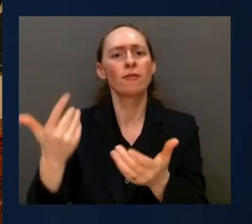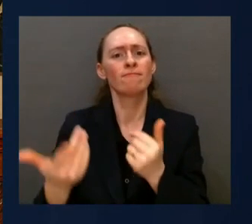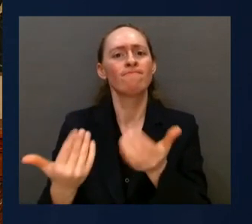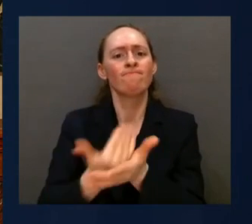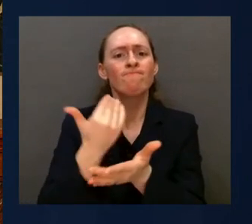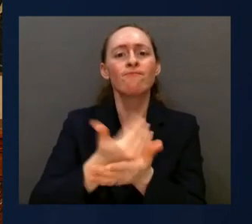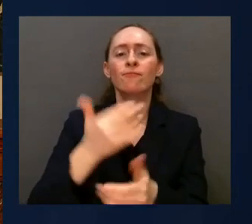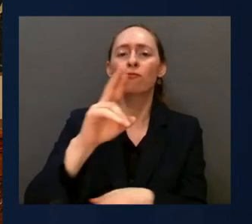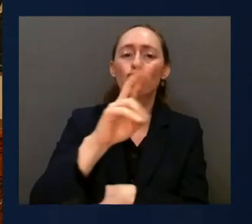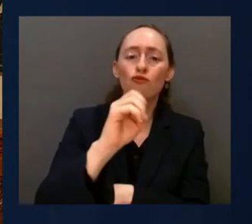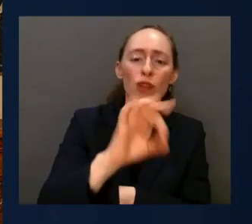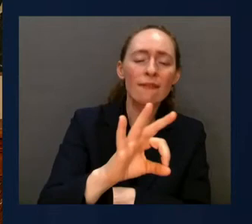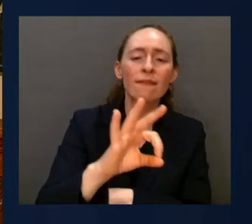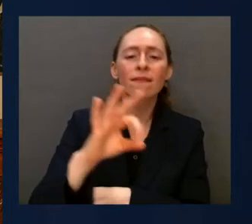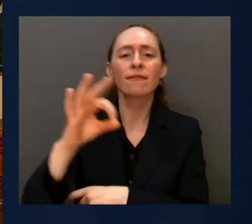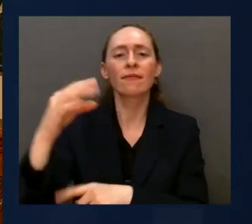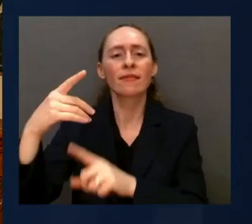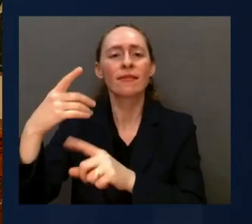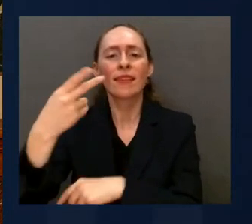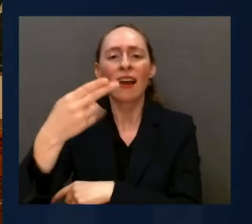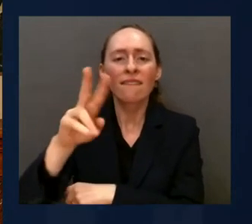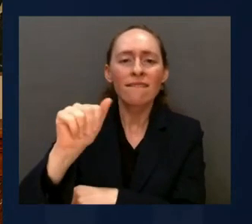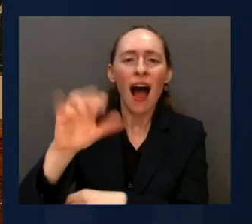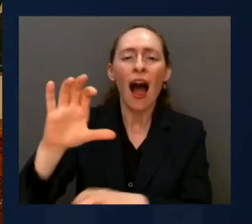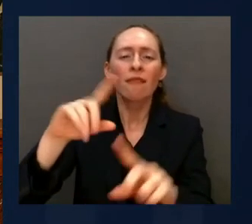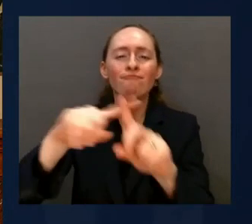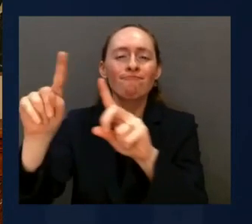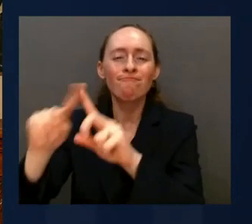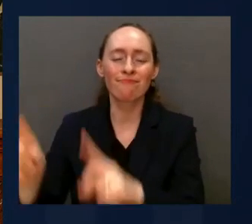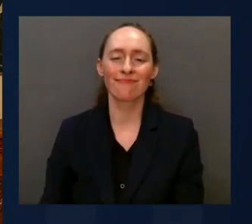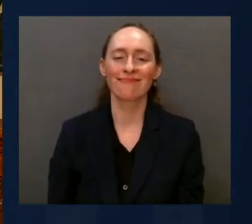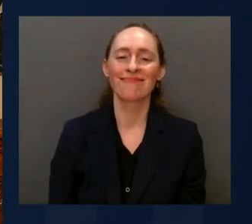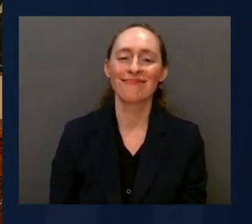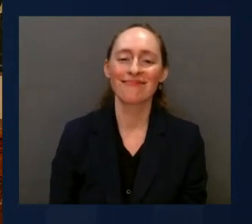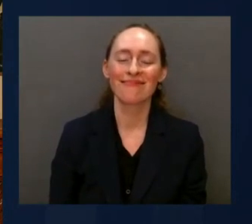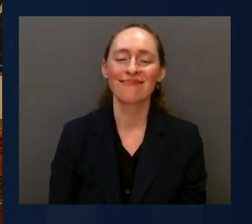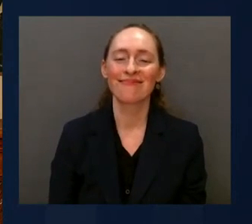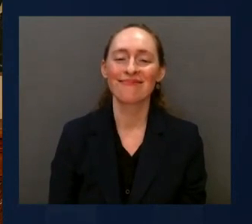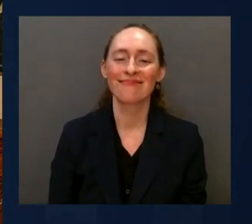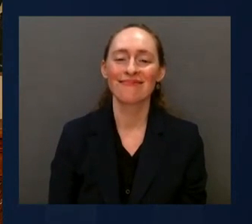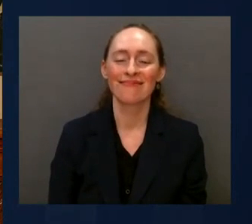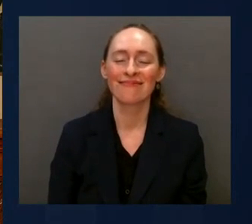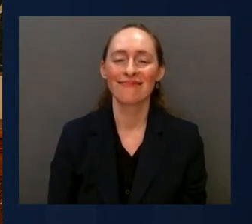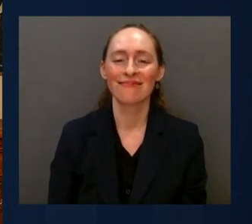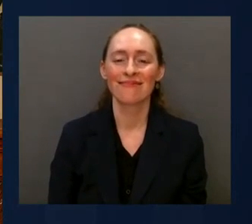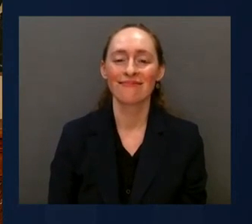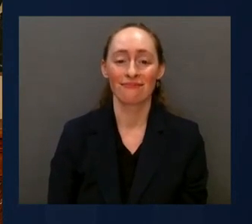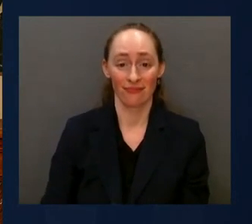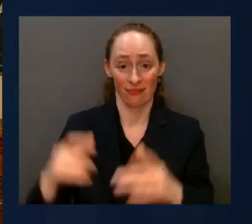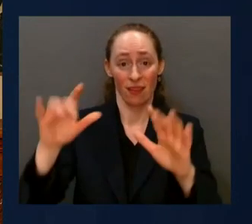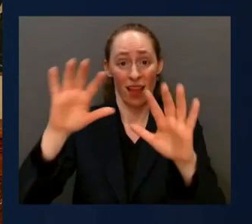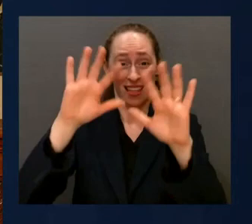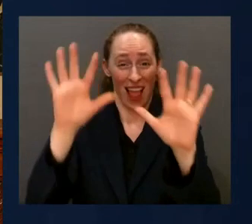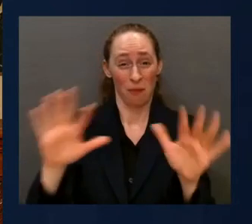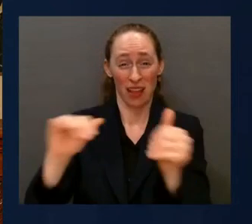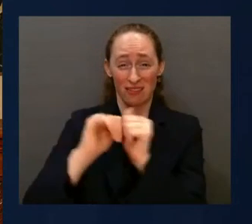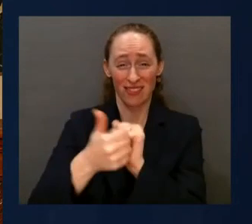reality. The climate crisis doesn't care if you're in a red or blue state. It's an existential